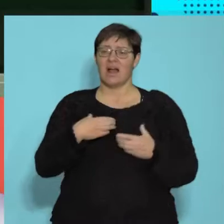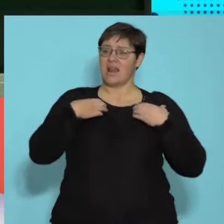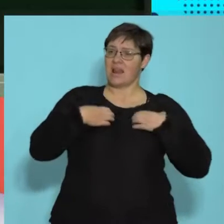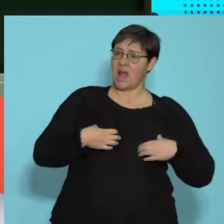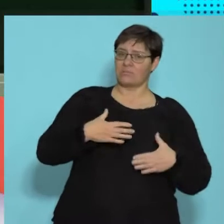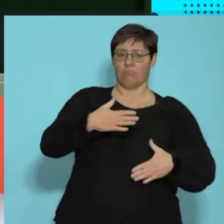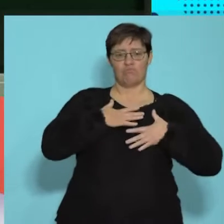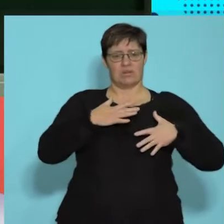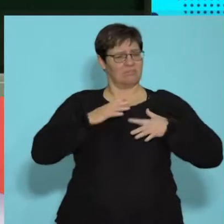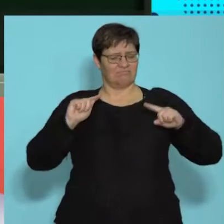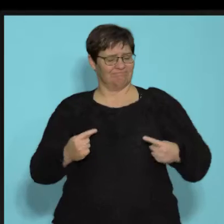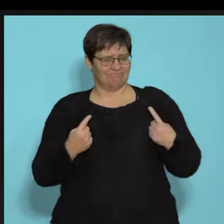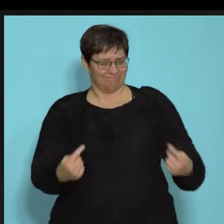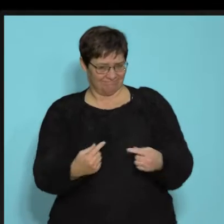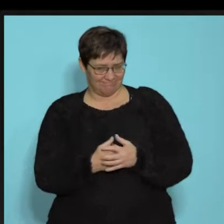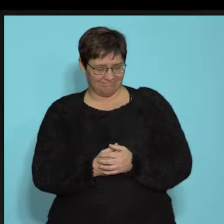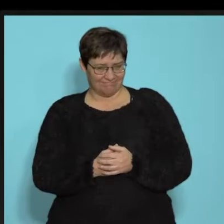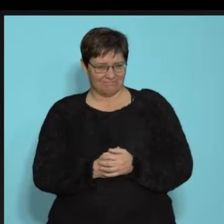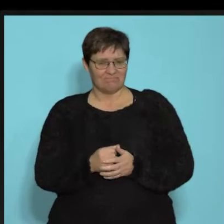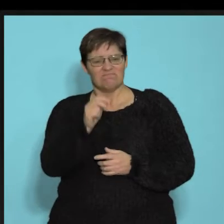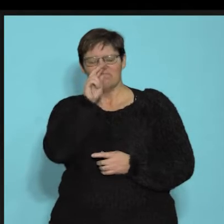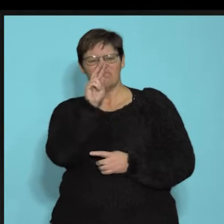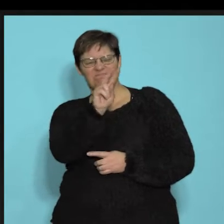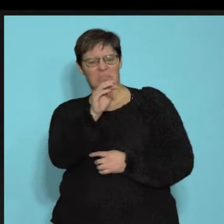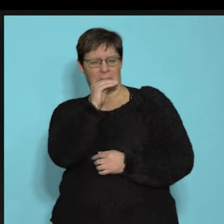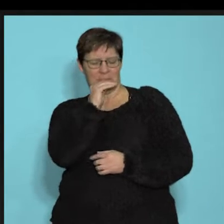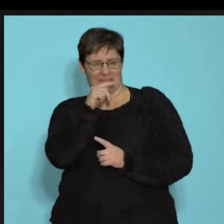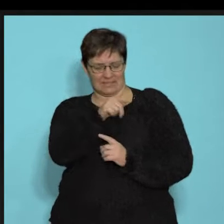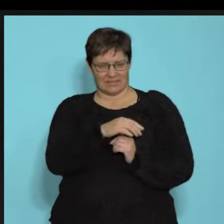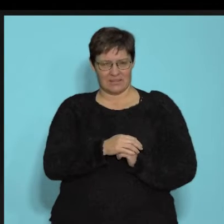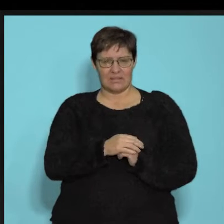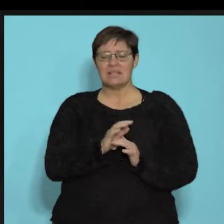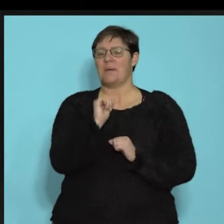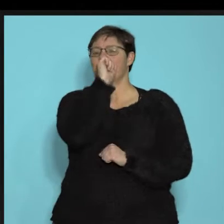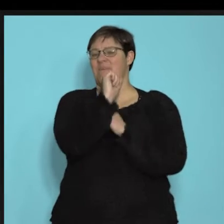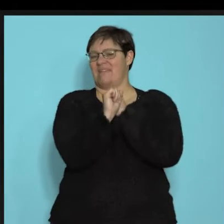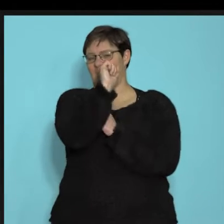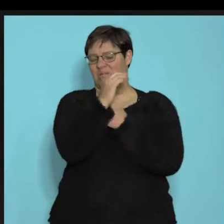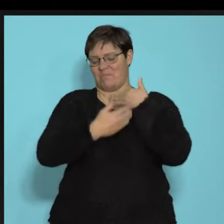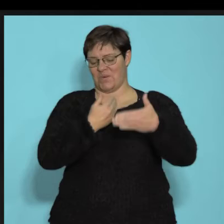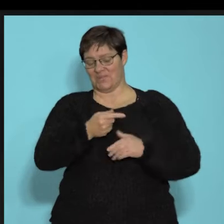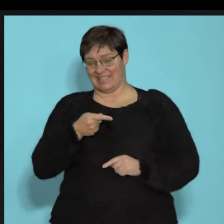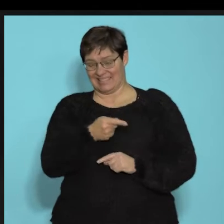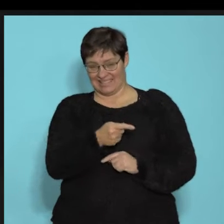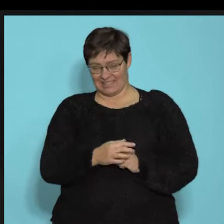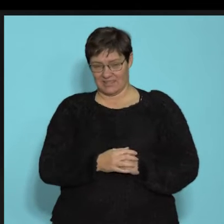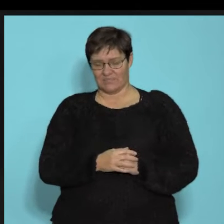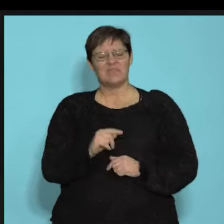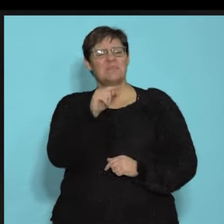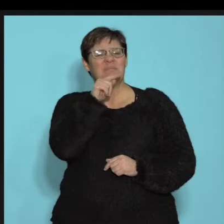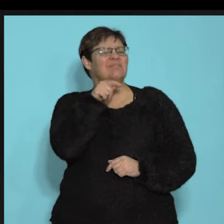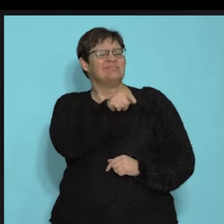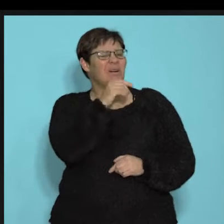breathe. Now, if we look at the process of breathing, if we look at the definition, right, it's a mechanical process. Now,